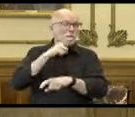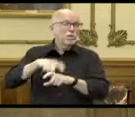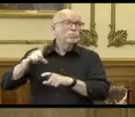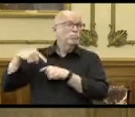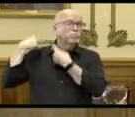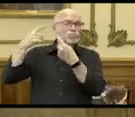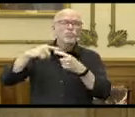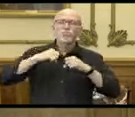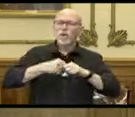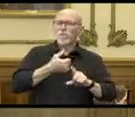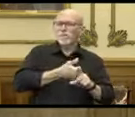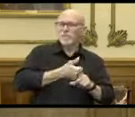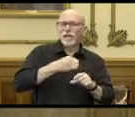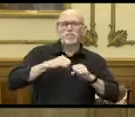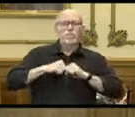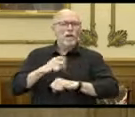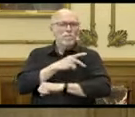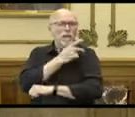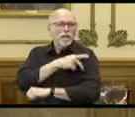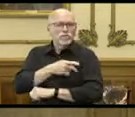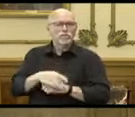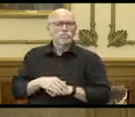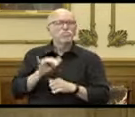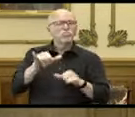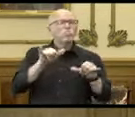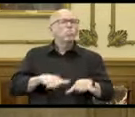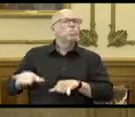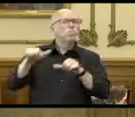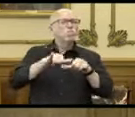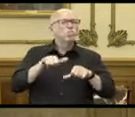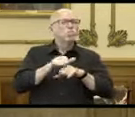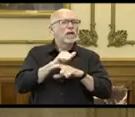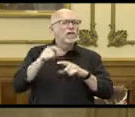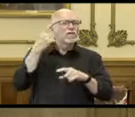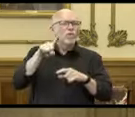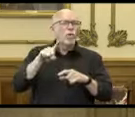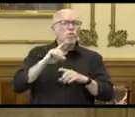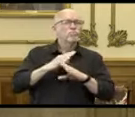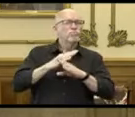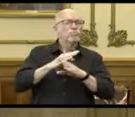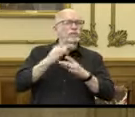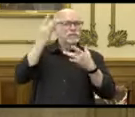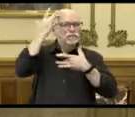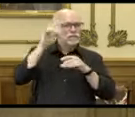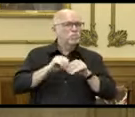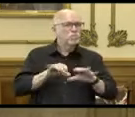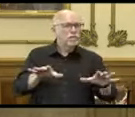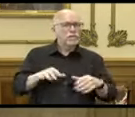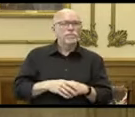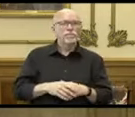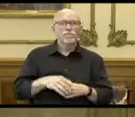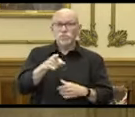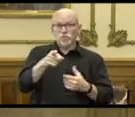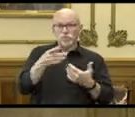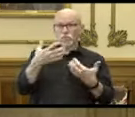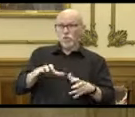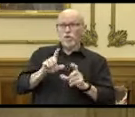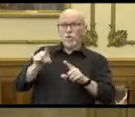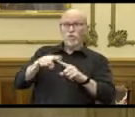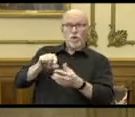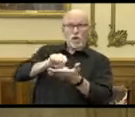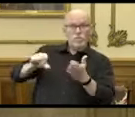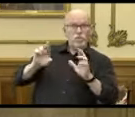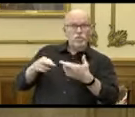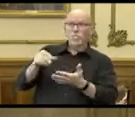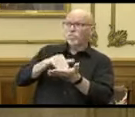protect themselves and their patients. This is standard practice to help prevent the spread of disease. You wouldn't want to go into an operating room with a